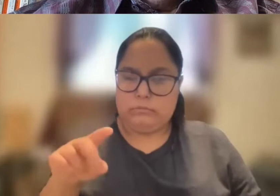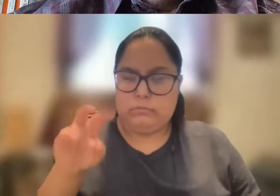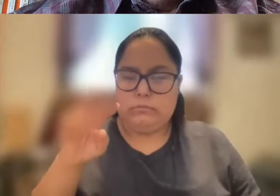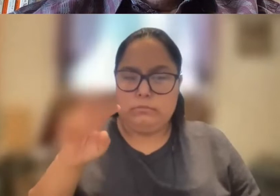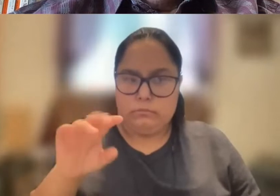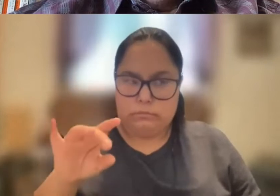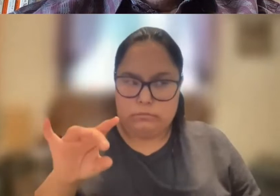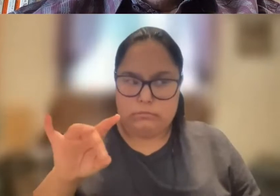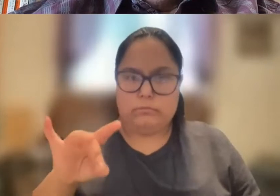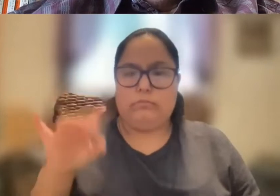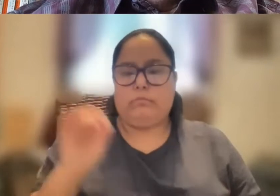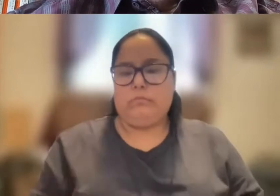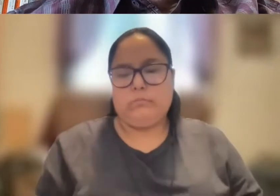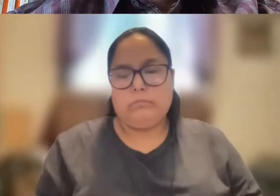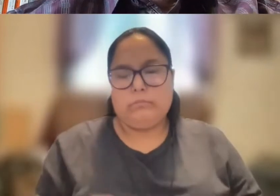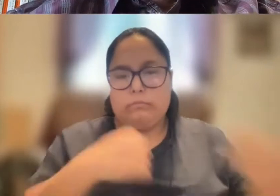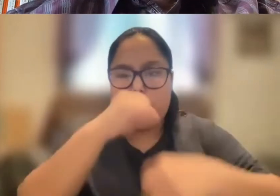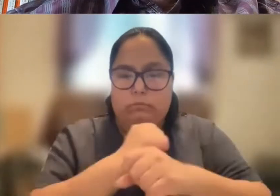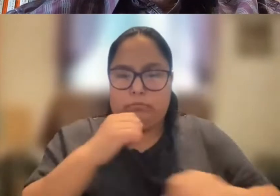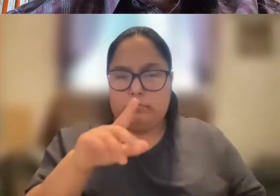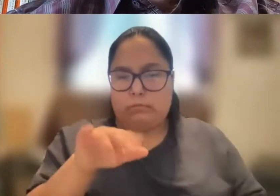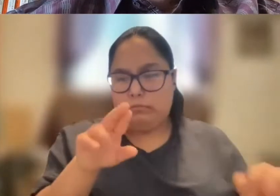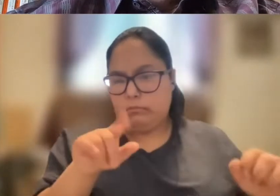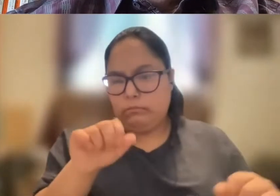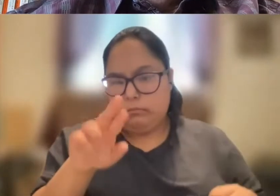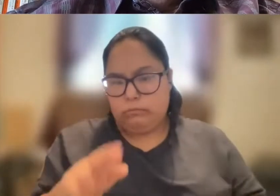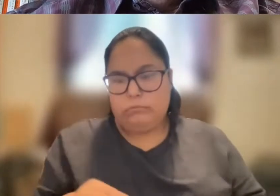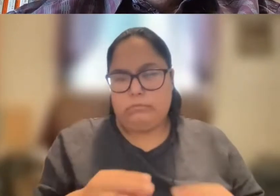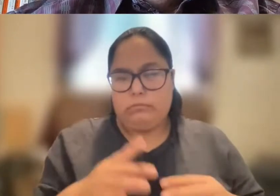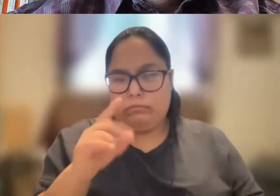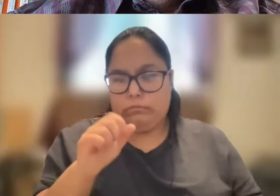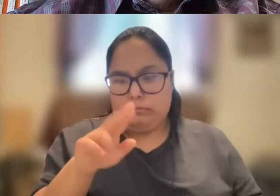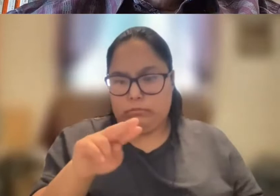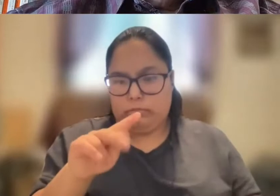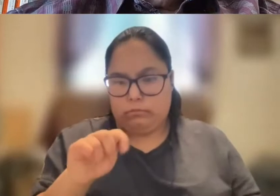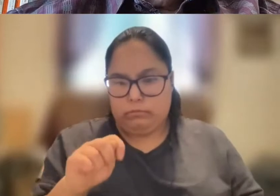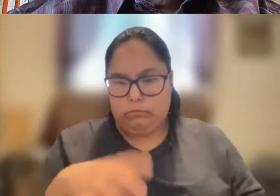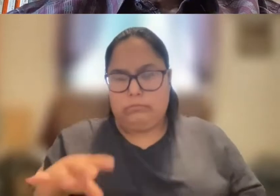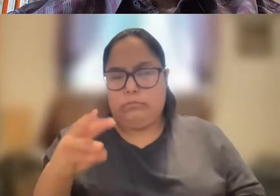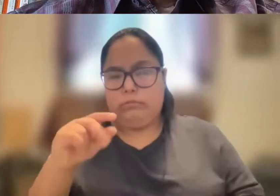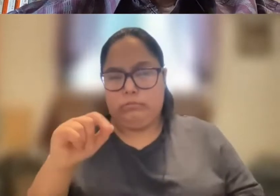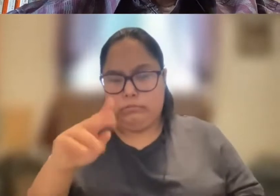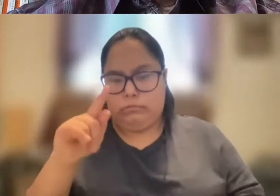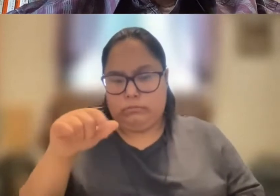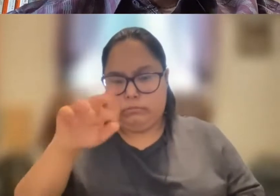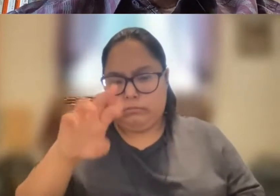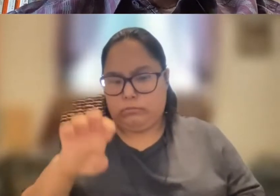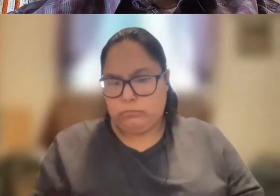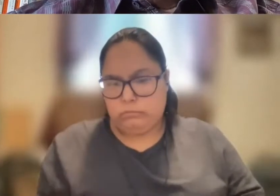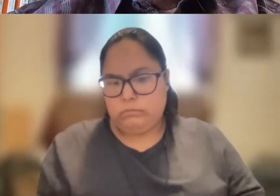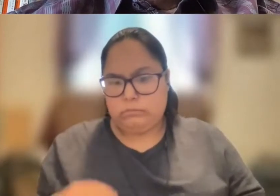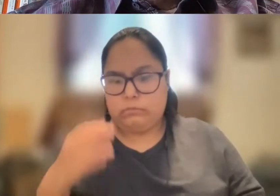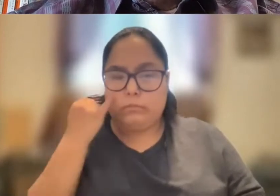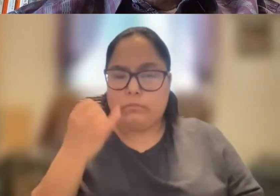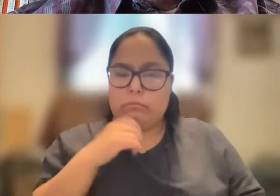2018, we had a lawsuit go up to the government for those of us that were involved in the purge. If you're